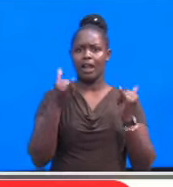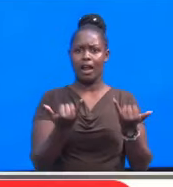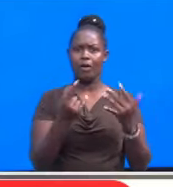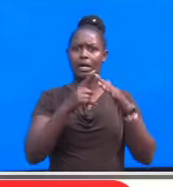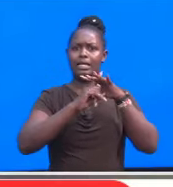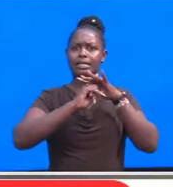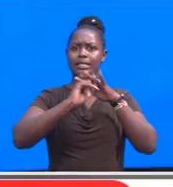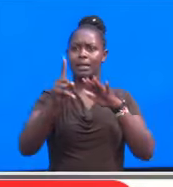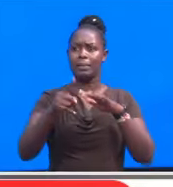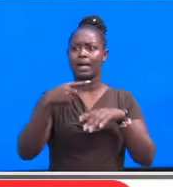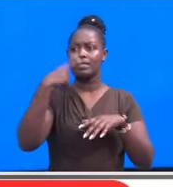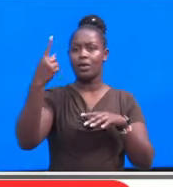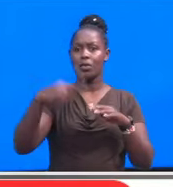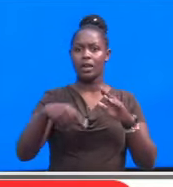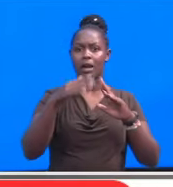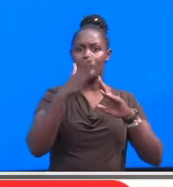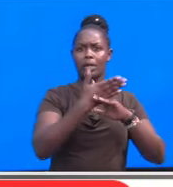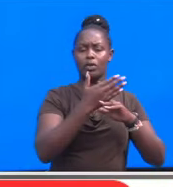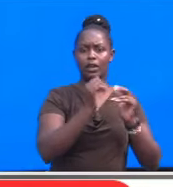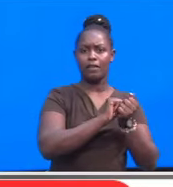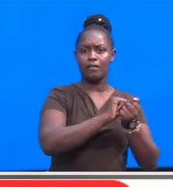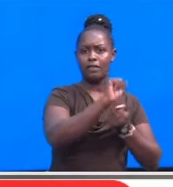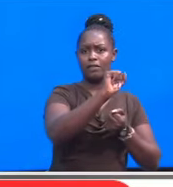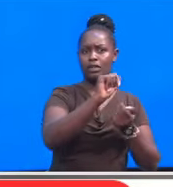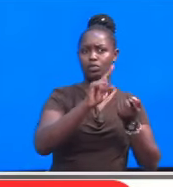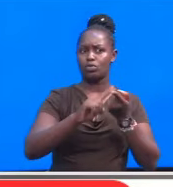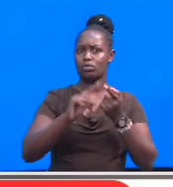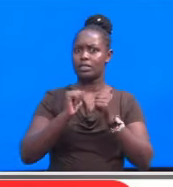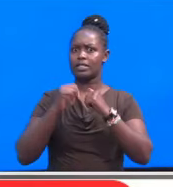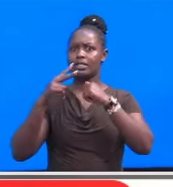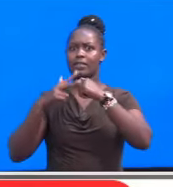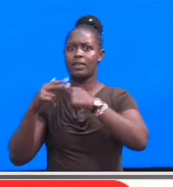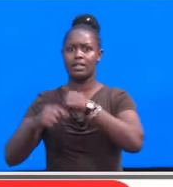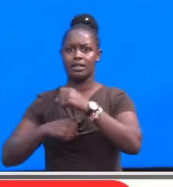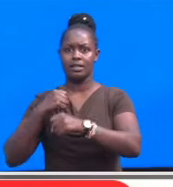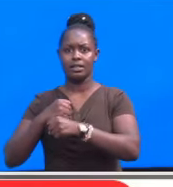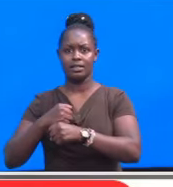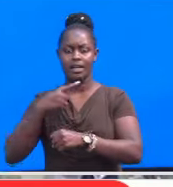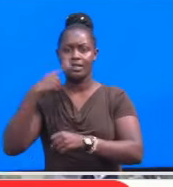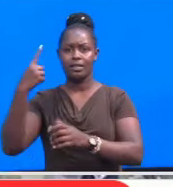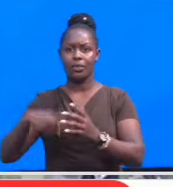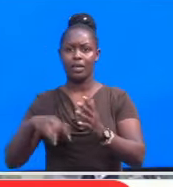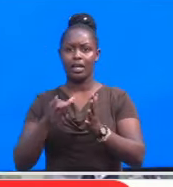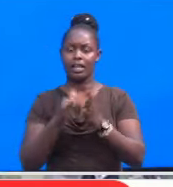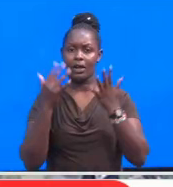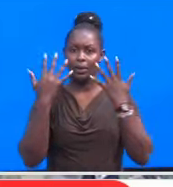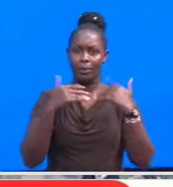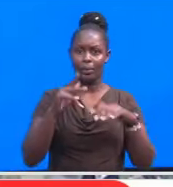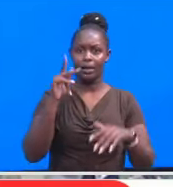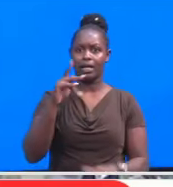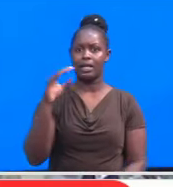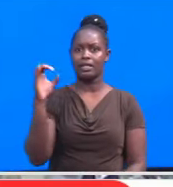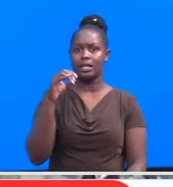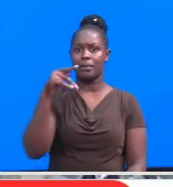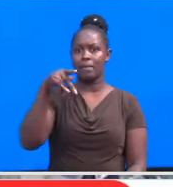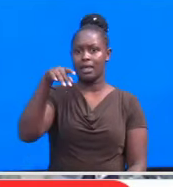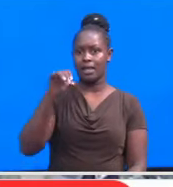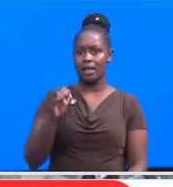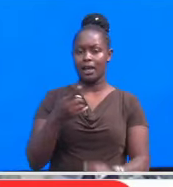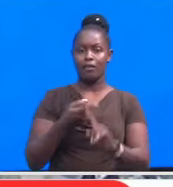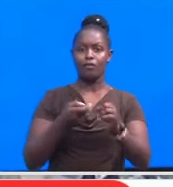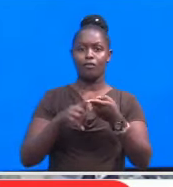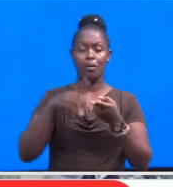and is believed to be between 15 to 17 years old. She is said to have sat her KCPE exams at the Dagoretti-approved